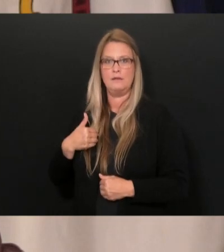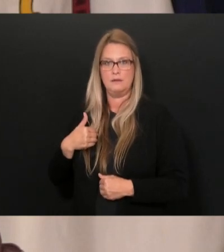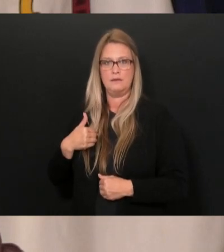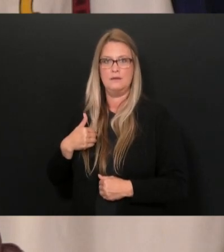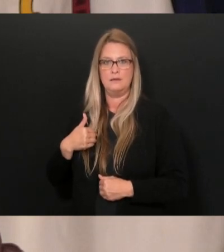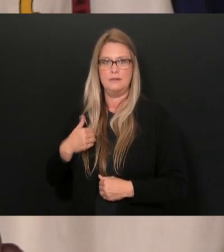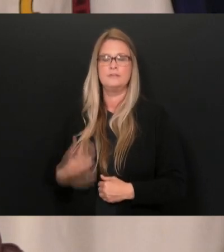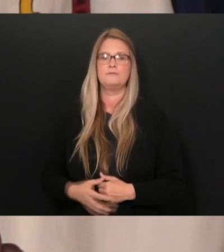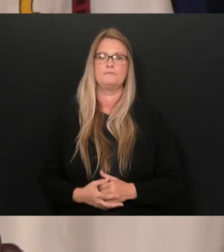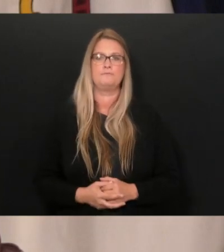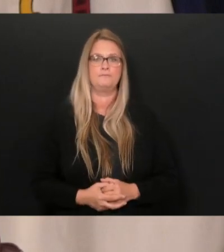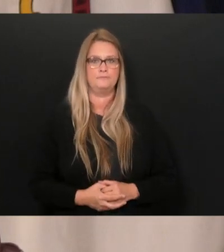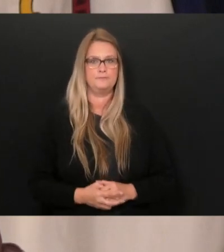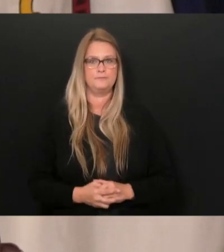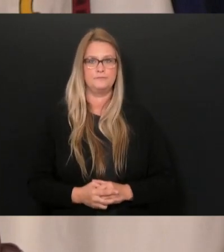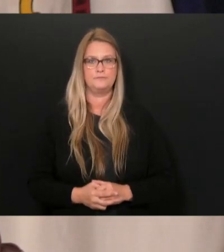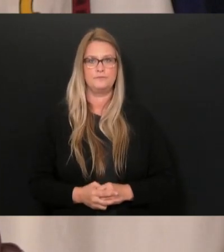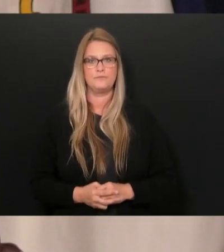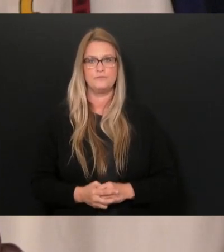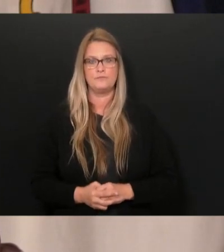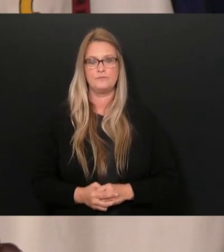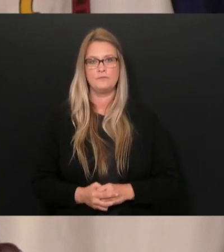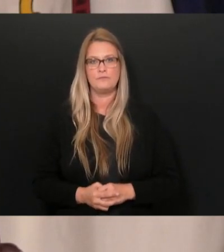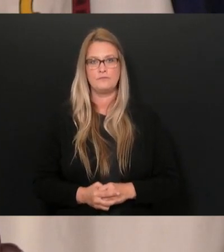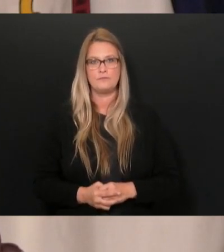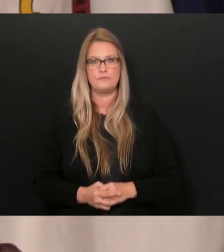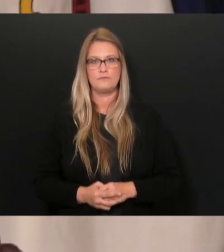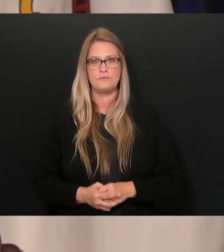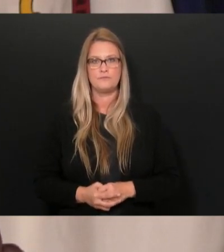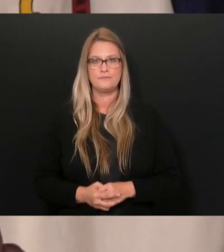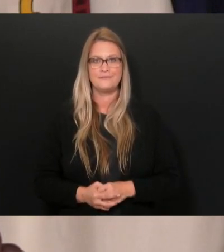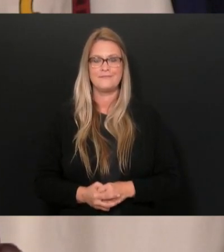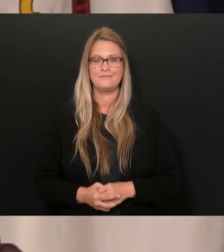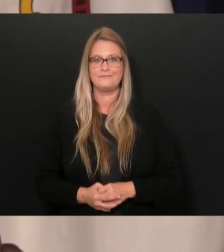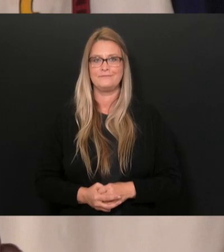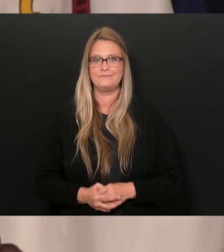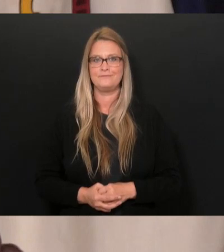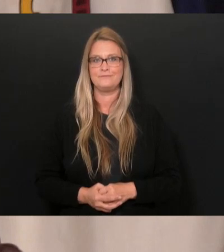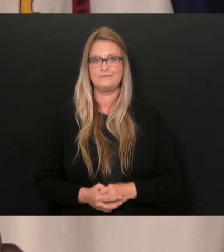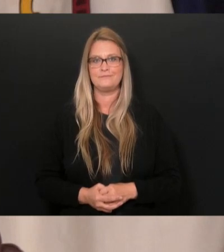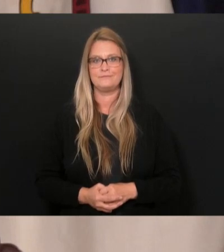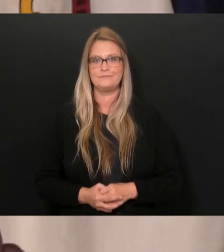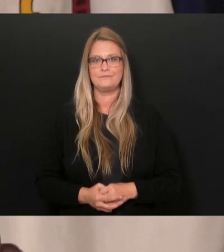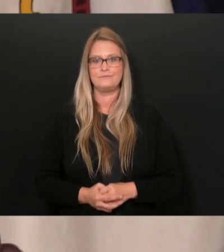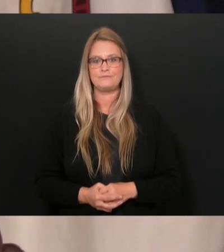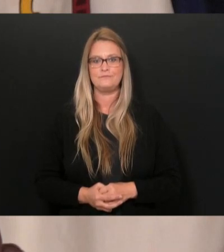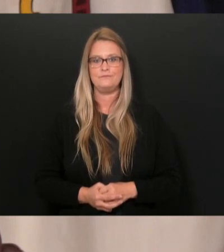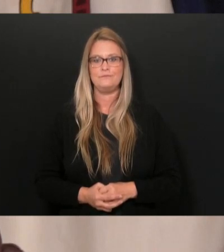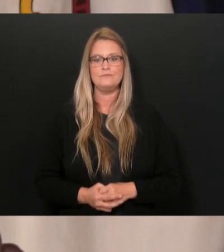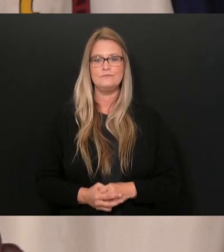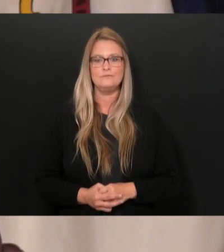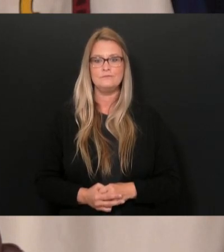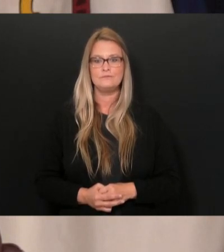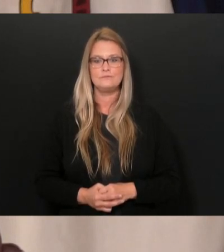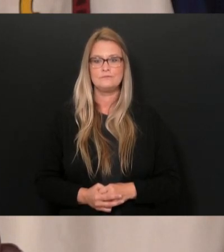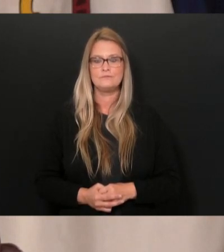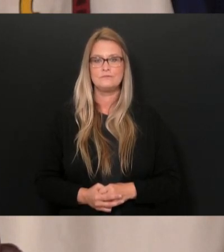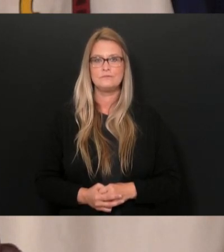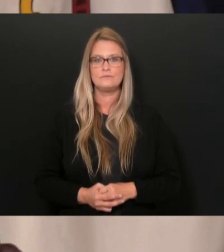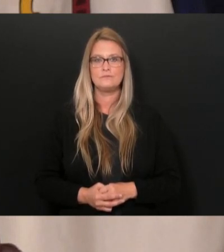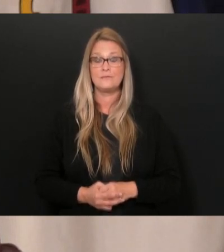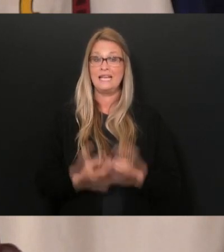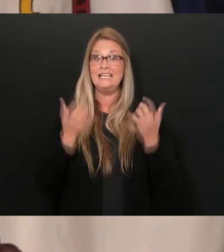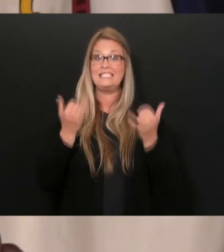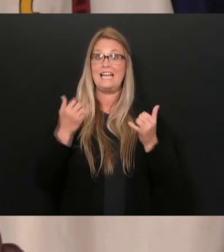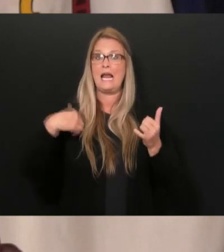three. Now, if I could just report real quick here on our numbers